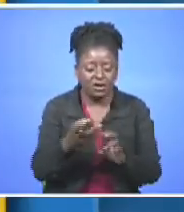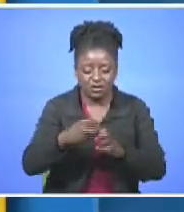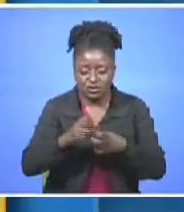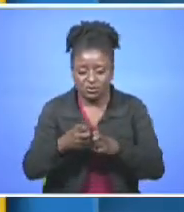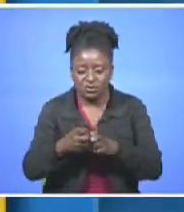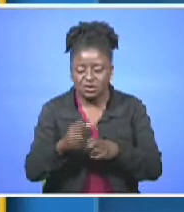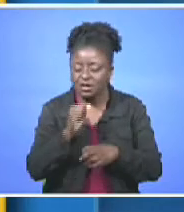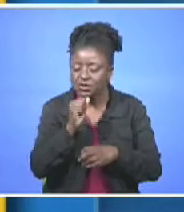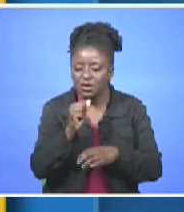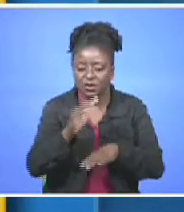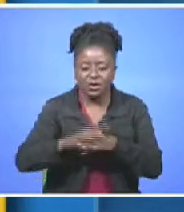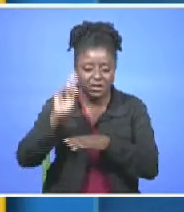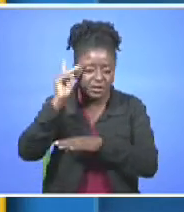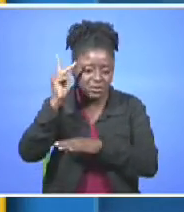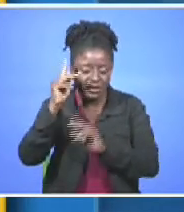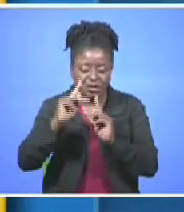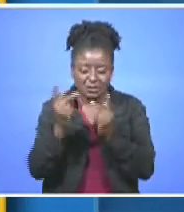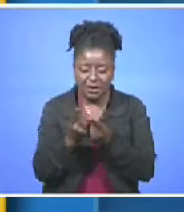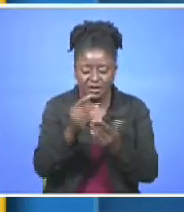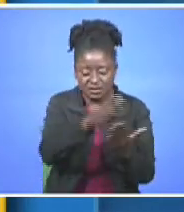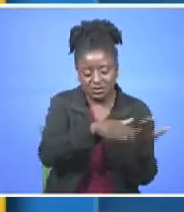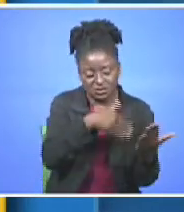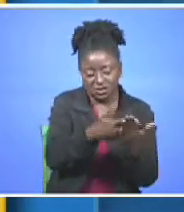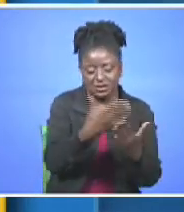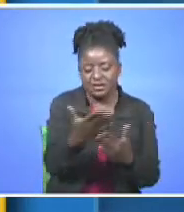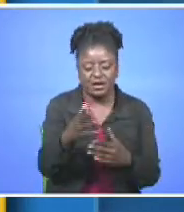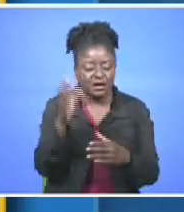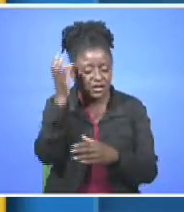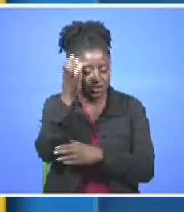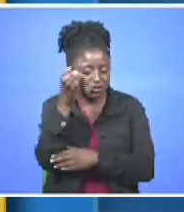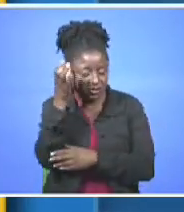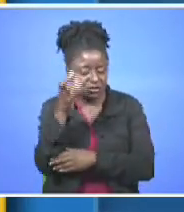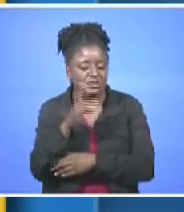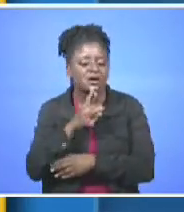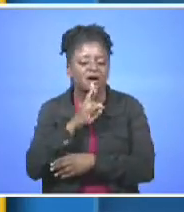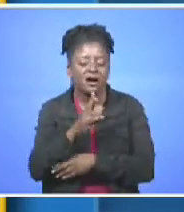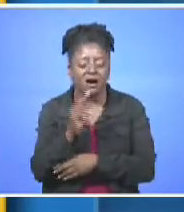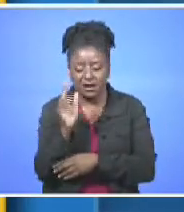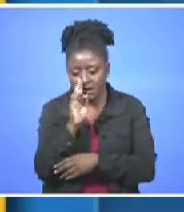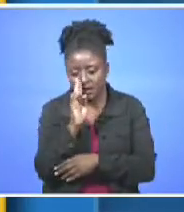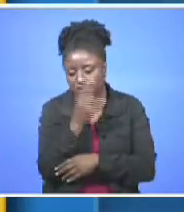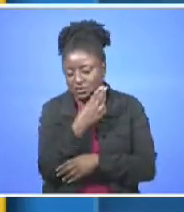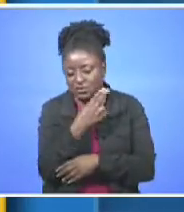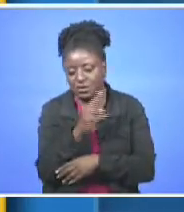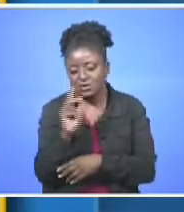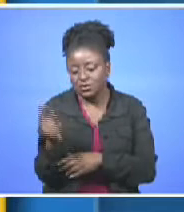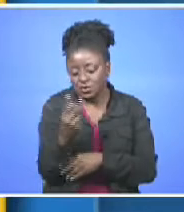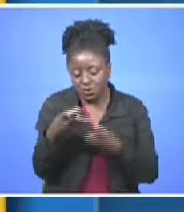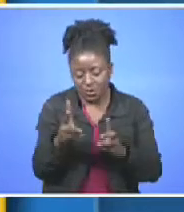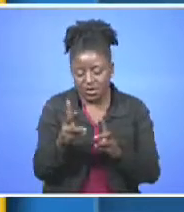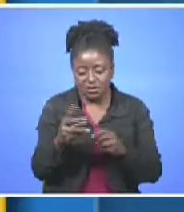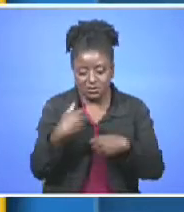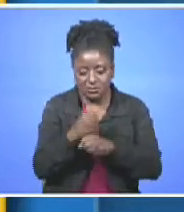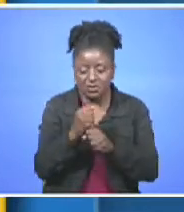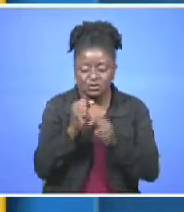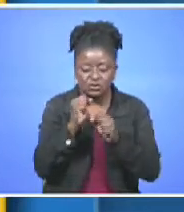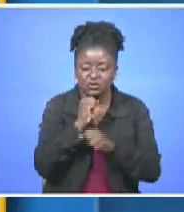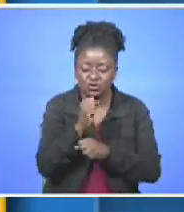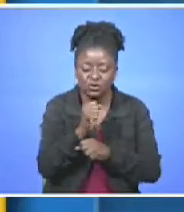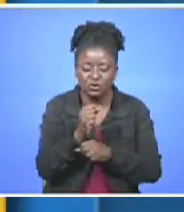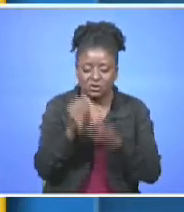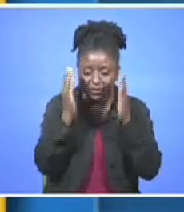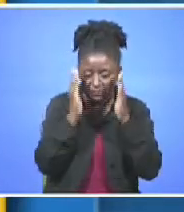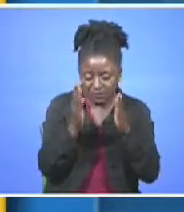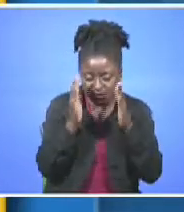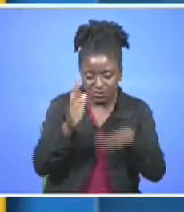political party agenda, their concerns are largely ignored. He says the only way to ensure those concerns are adhered